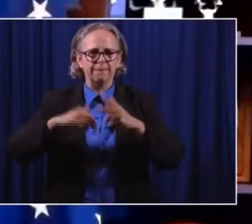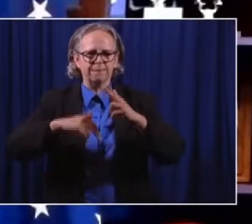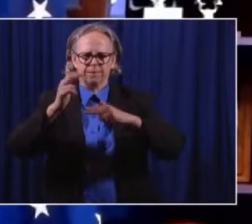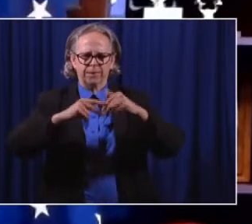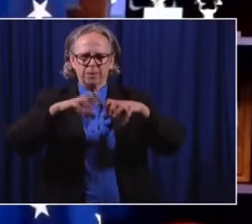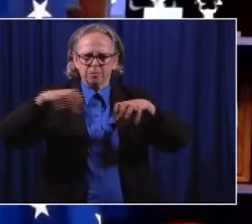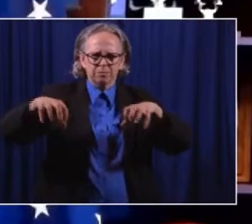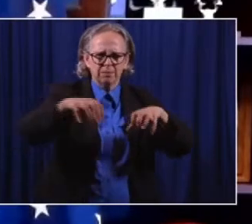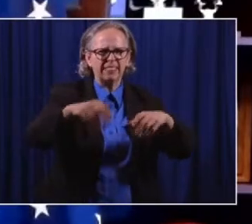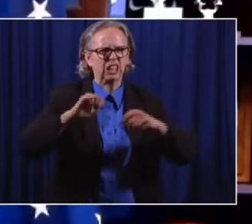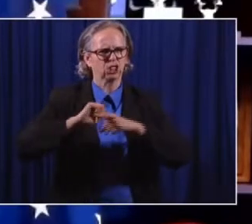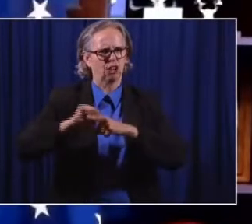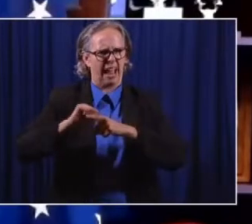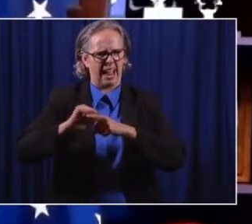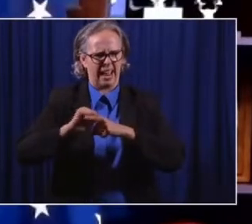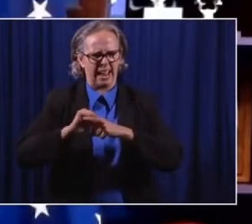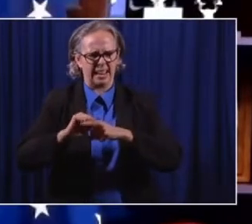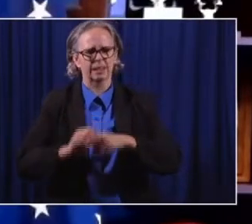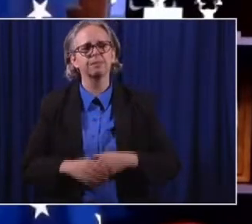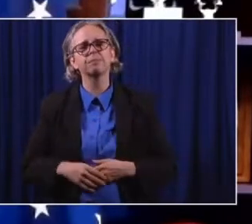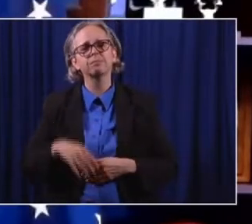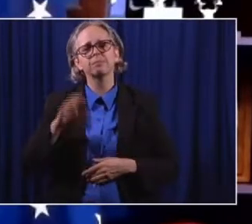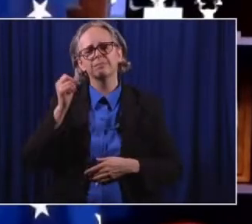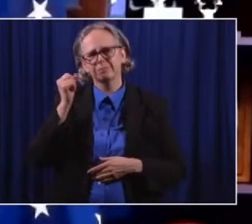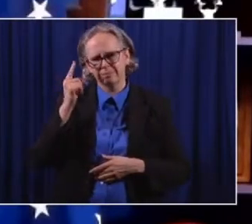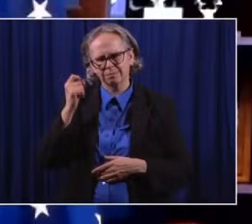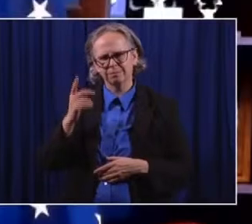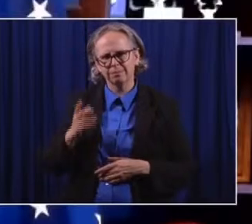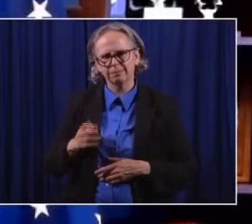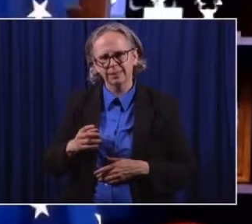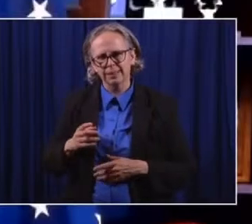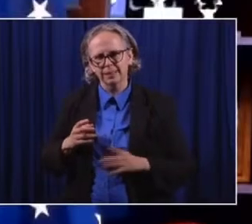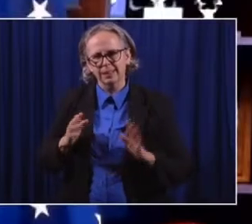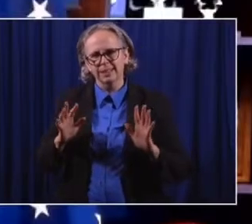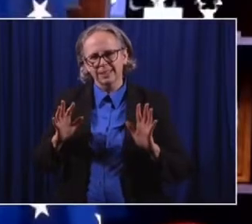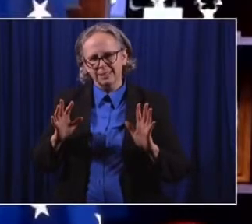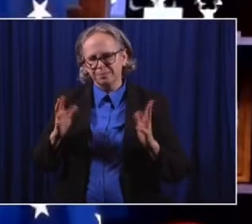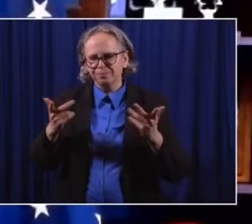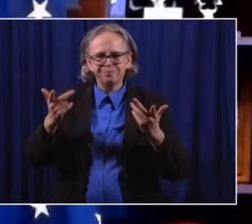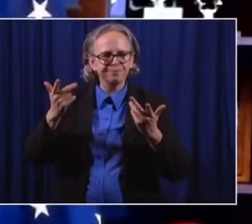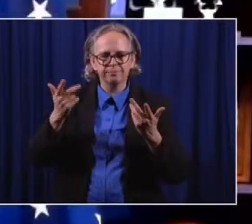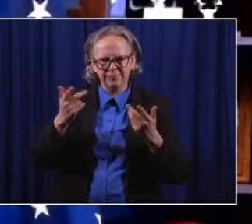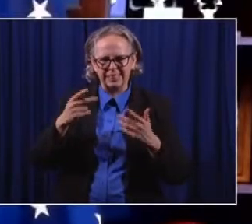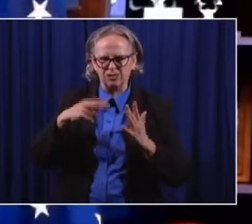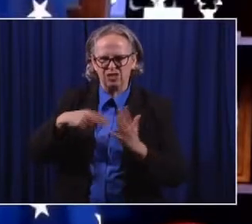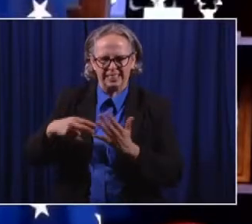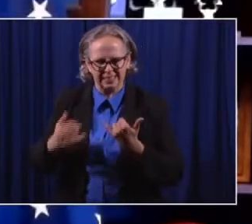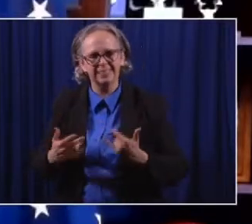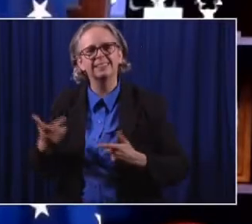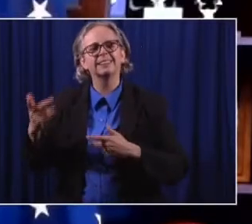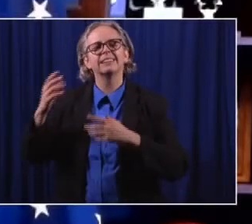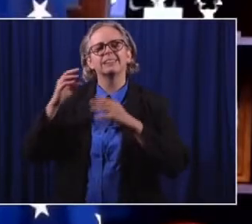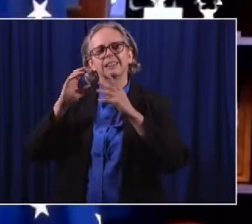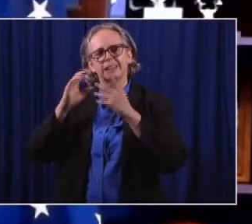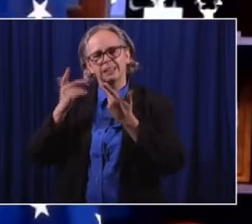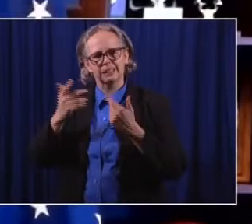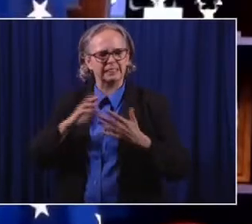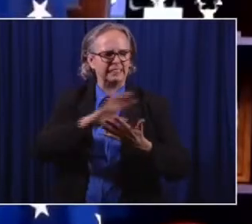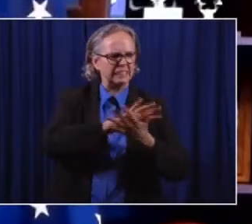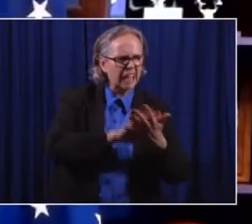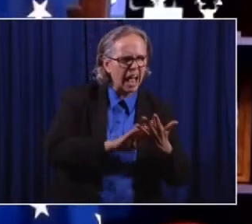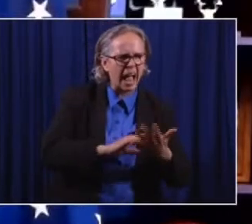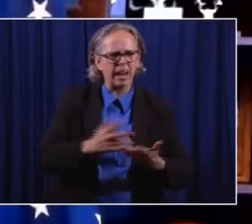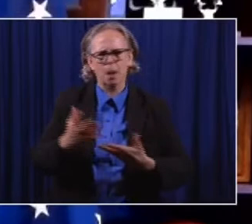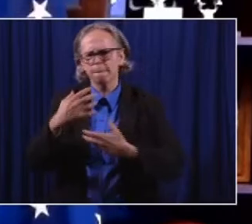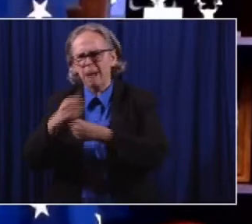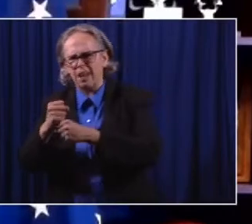Ohio, does is they cover a variety of activities from design, manufacture, construction, modification, repair,